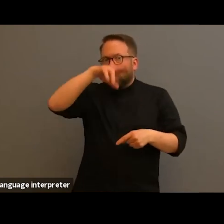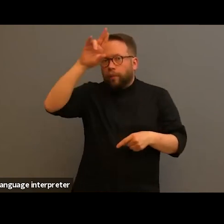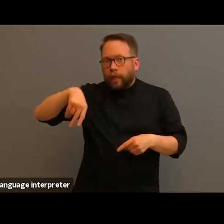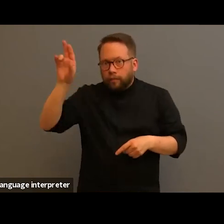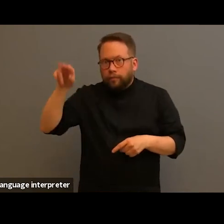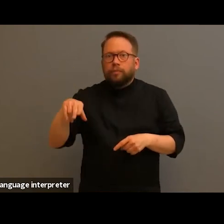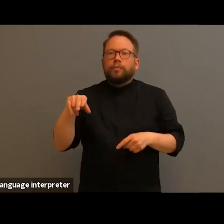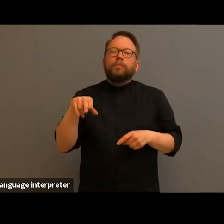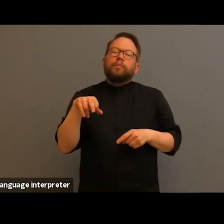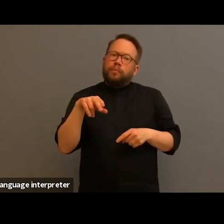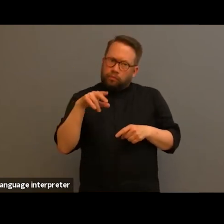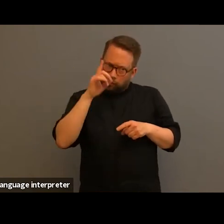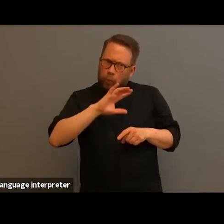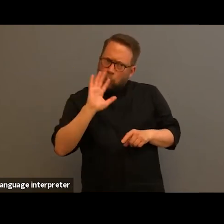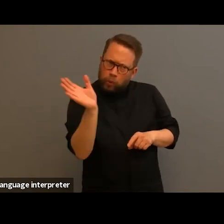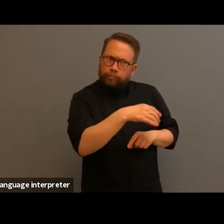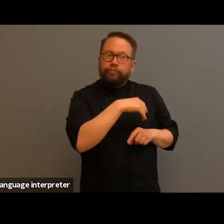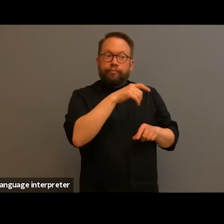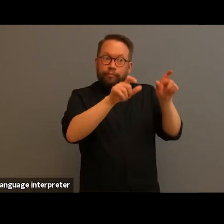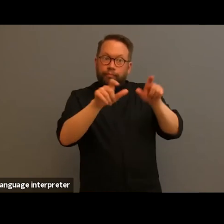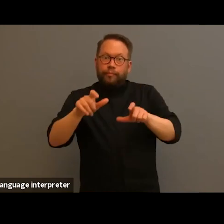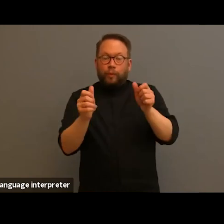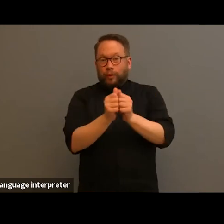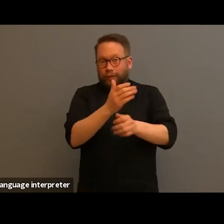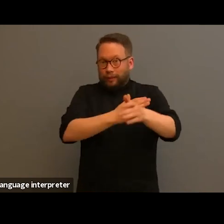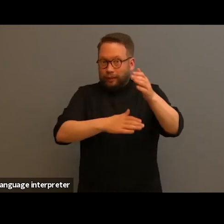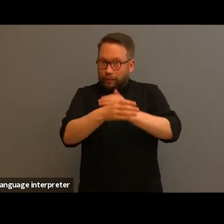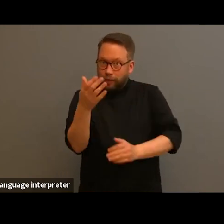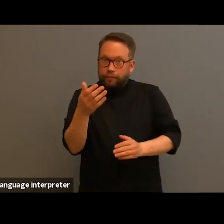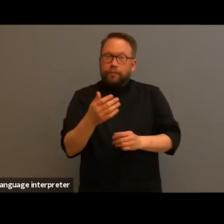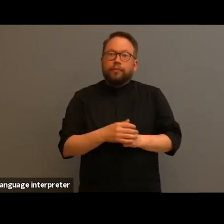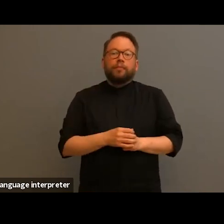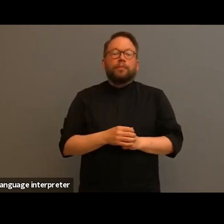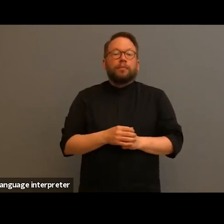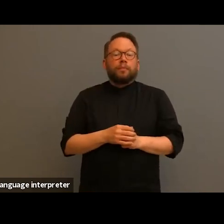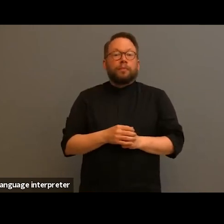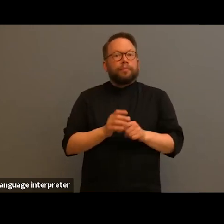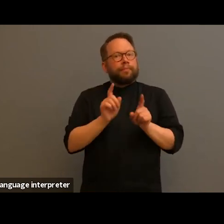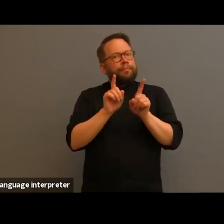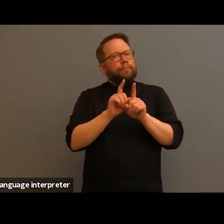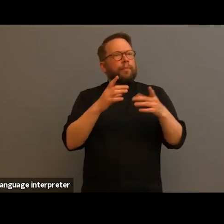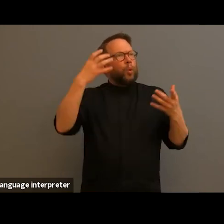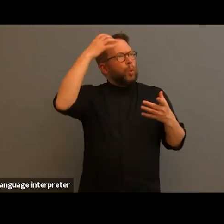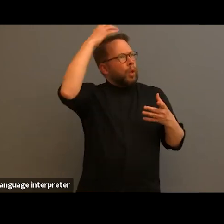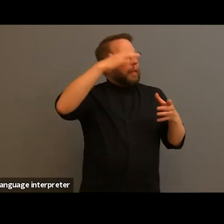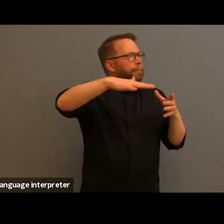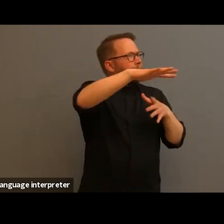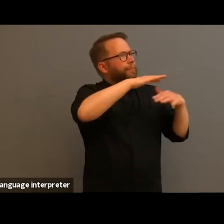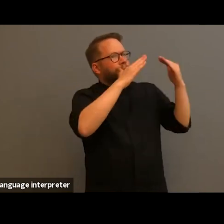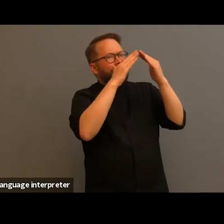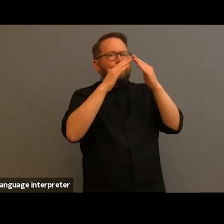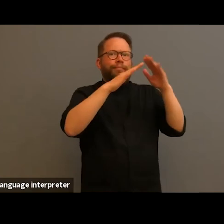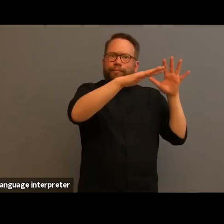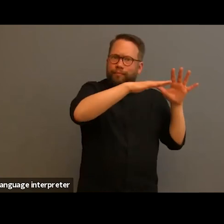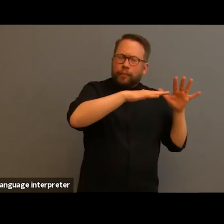the private company will be on equal footing as public sectors bodies when it comes to accessibility requirement